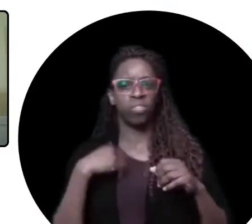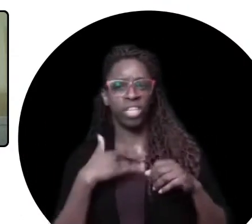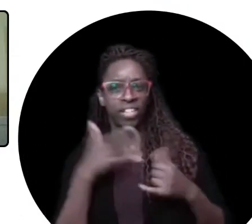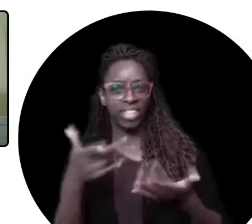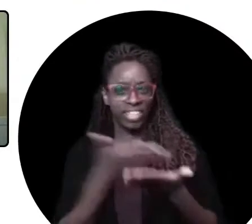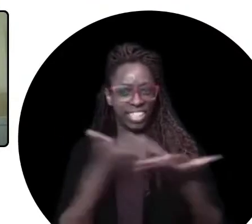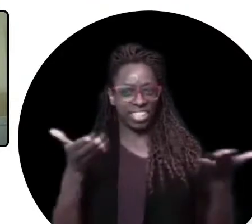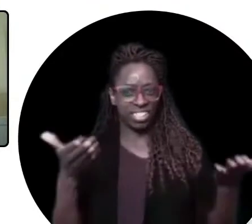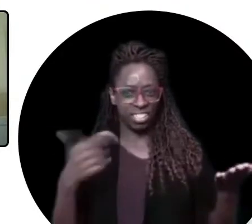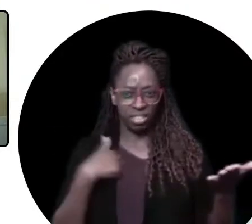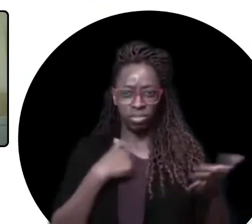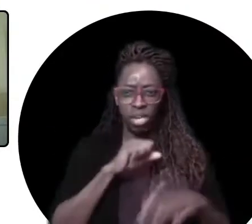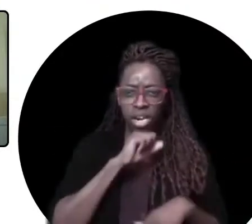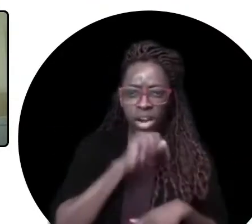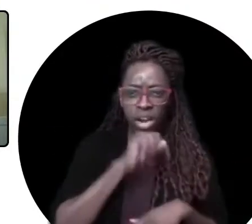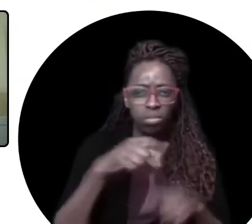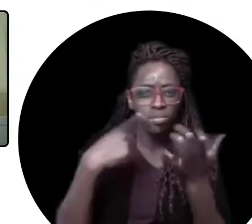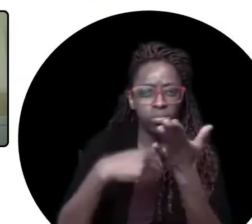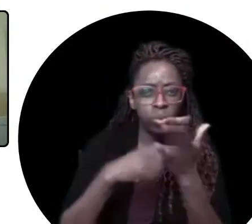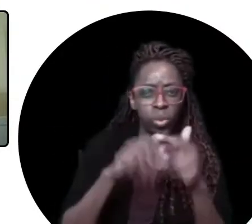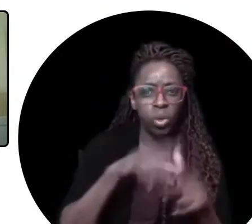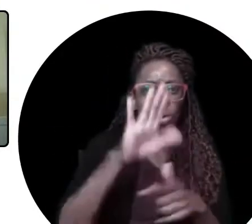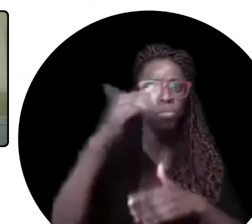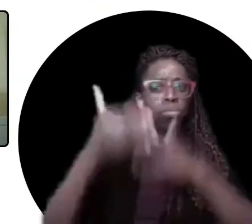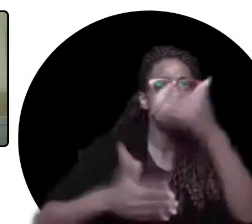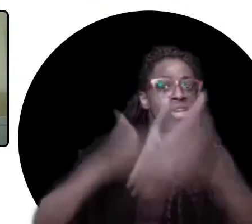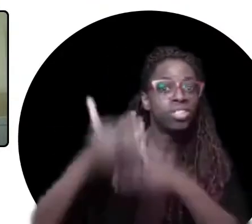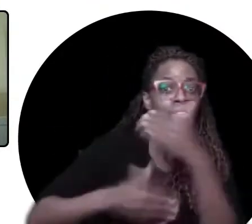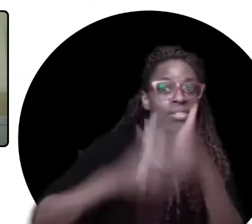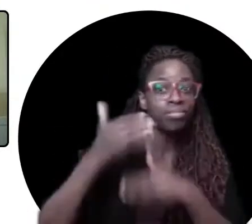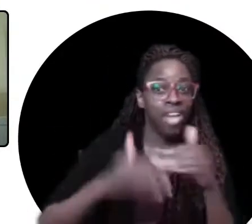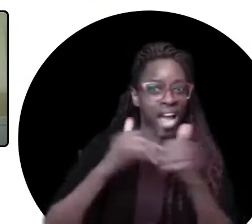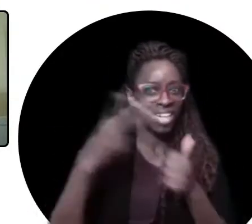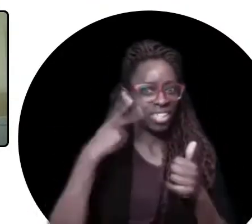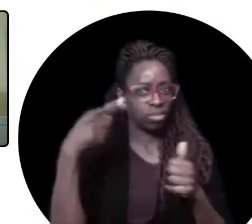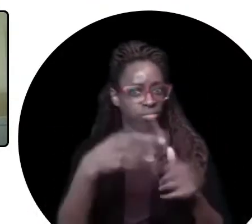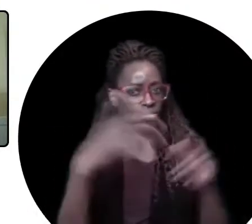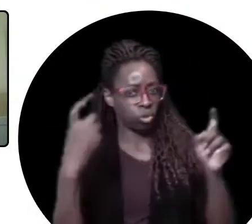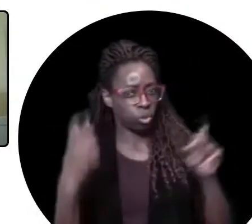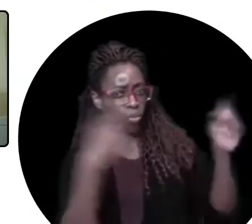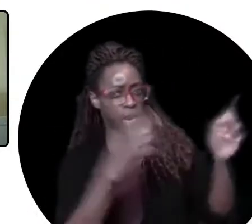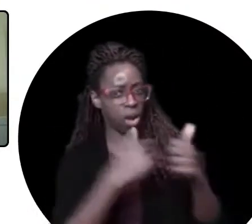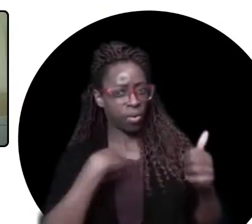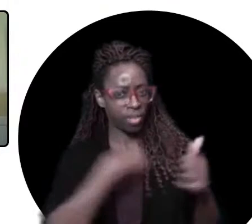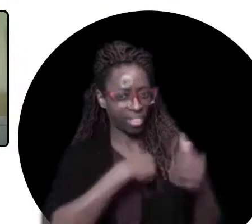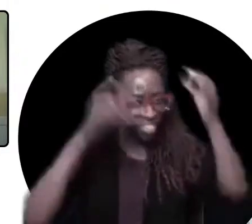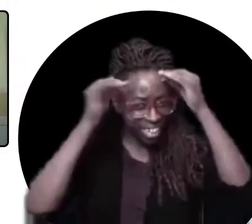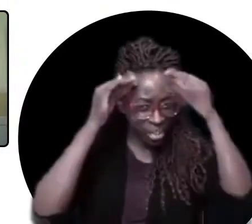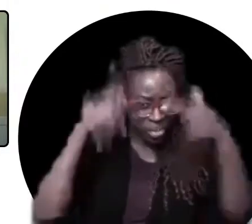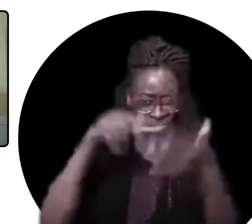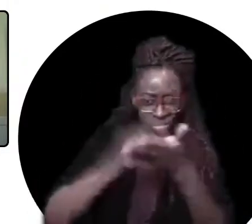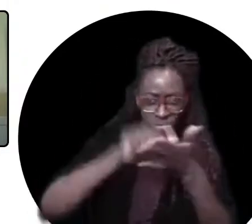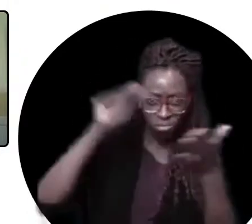and freedom and liberation, and why you decided to embark on this as one of your tools.